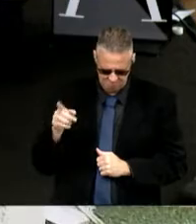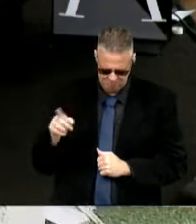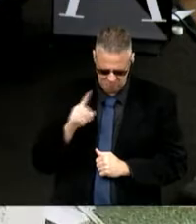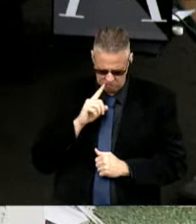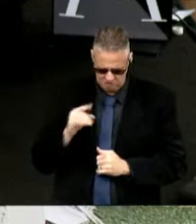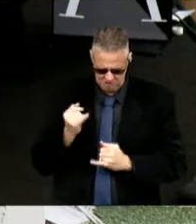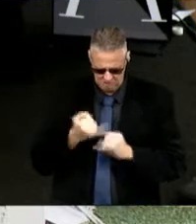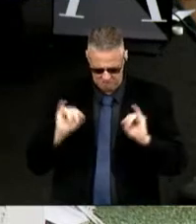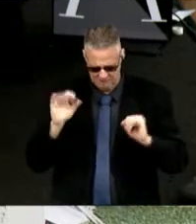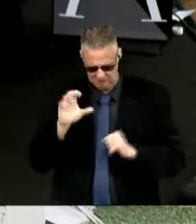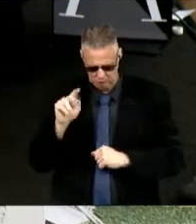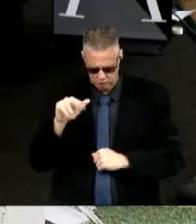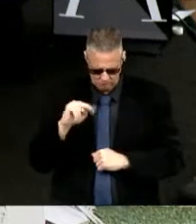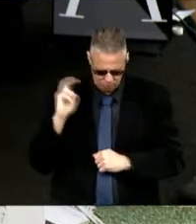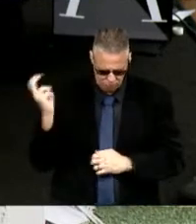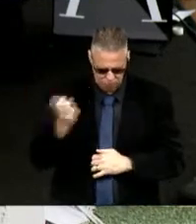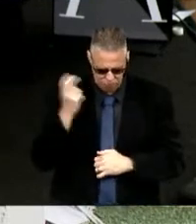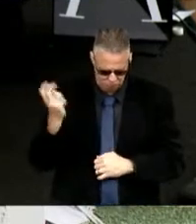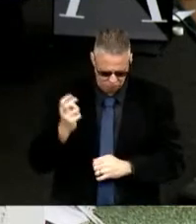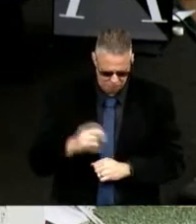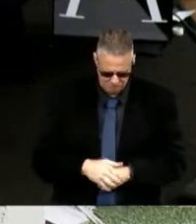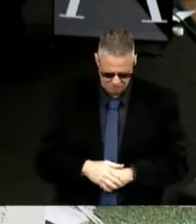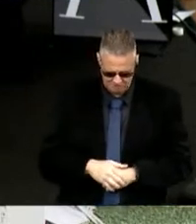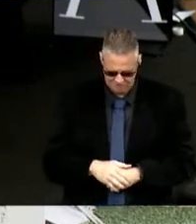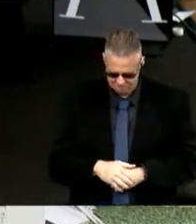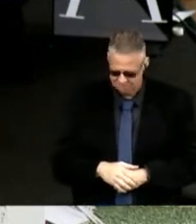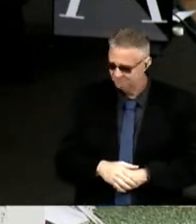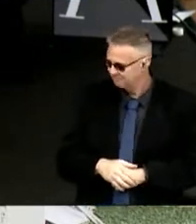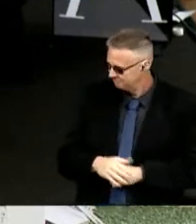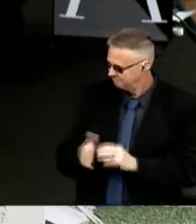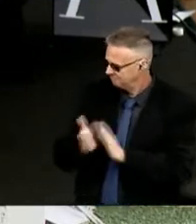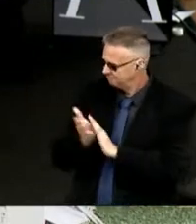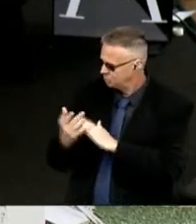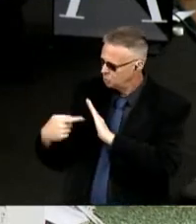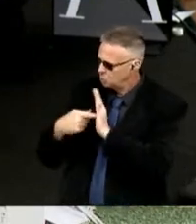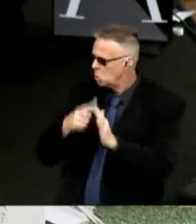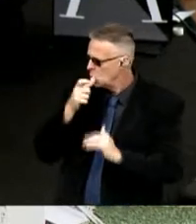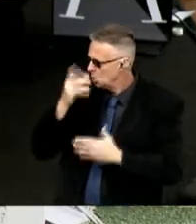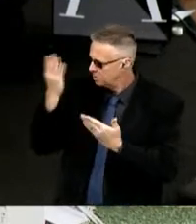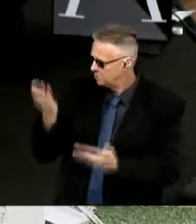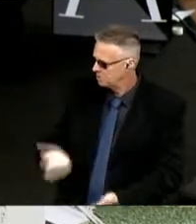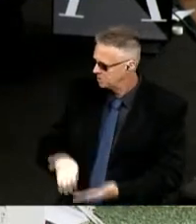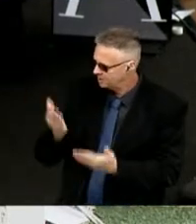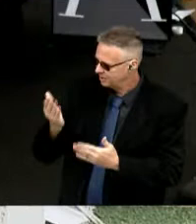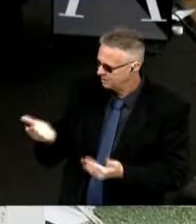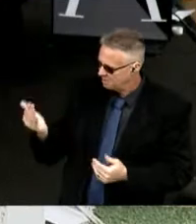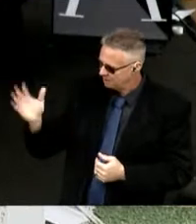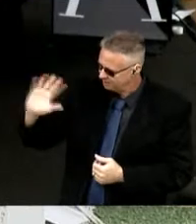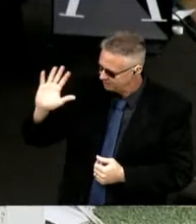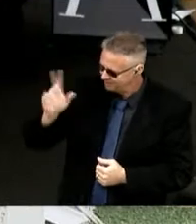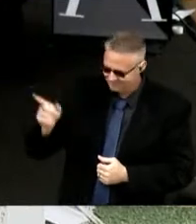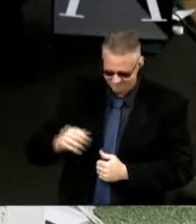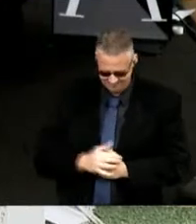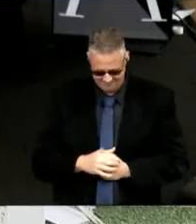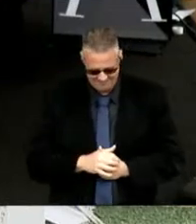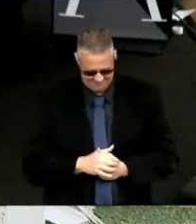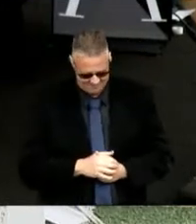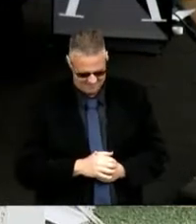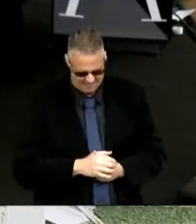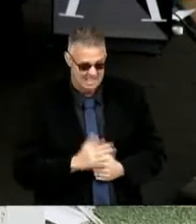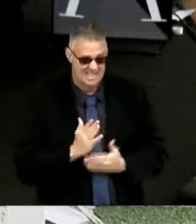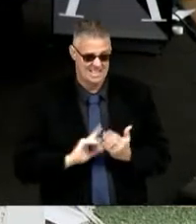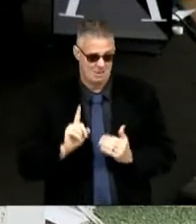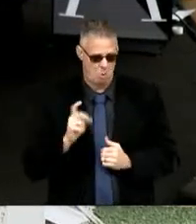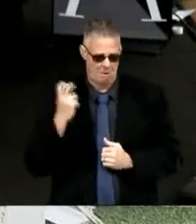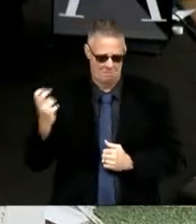independent C-Tran and C-Van user. Show us who you are, Brandon. Come on, give us a wave. He's over there